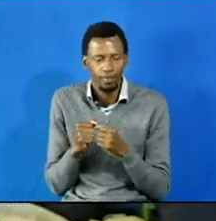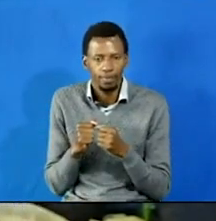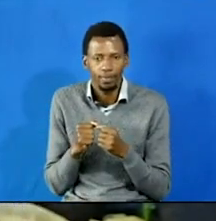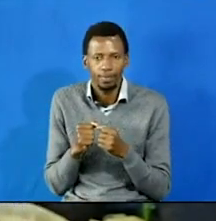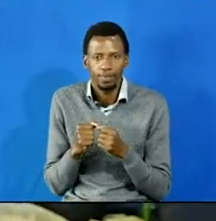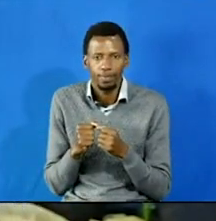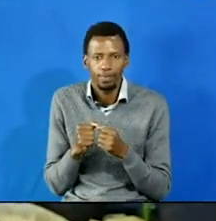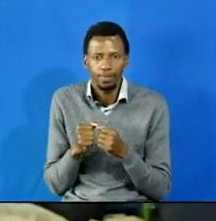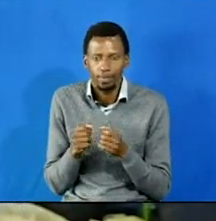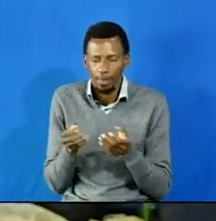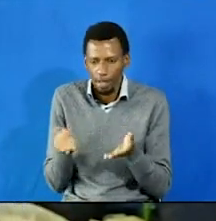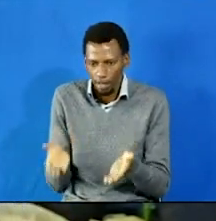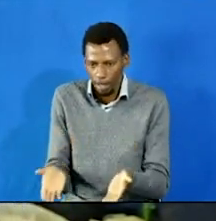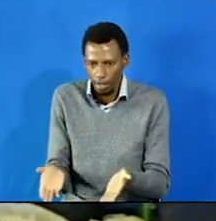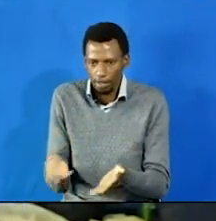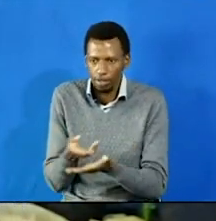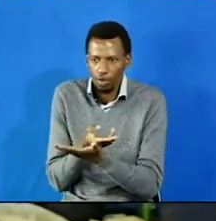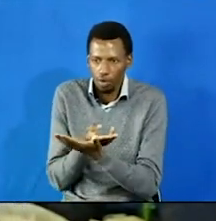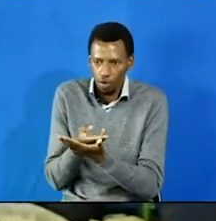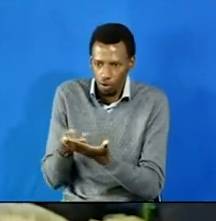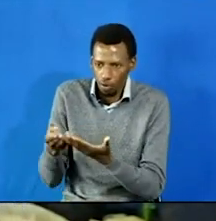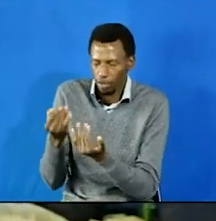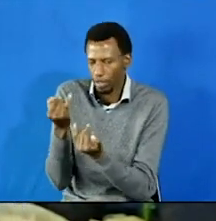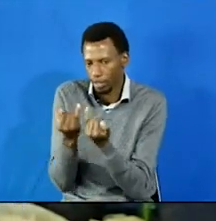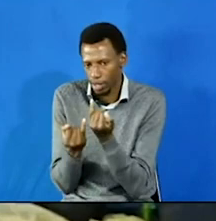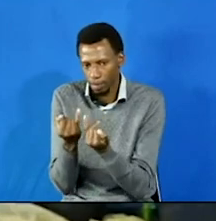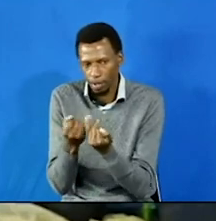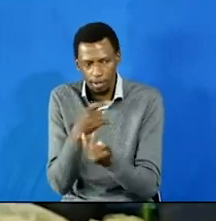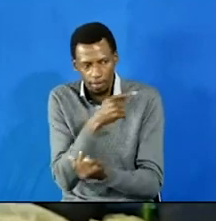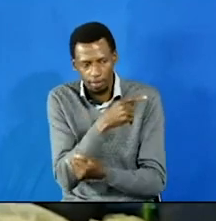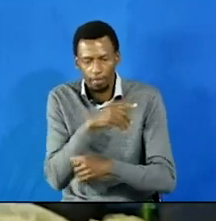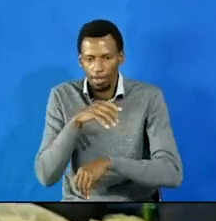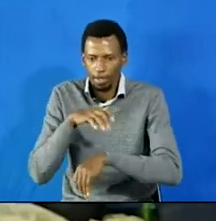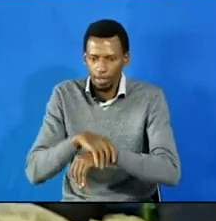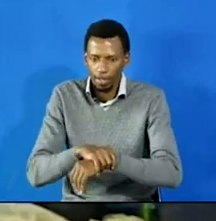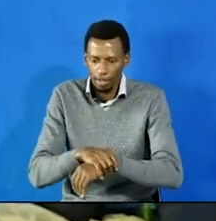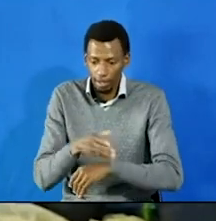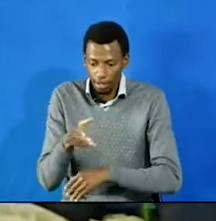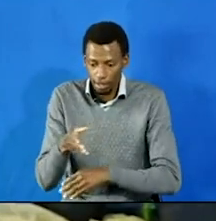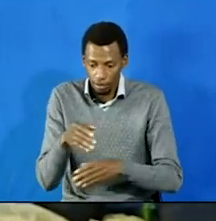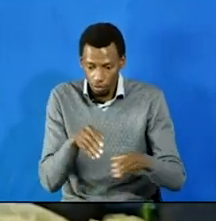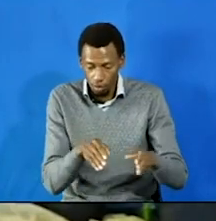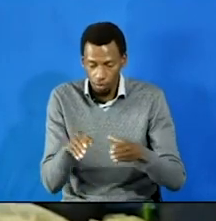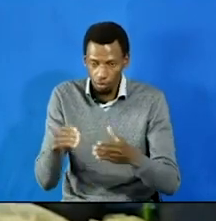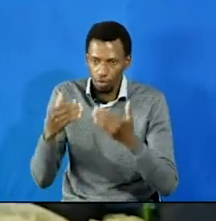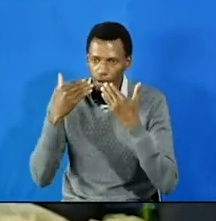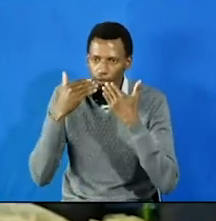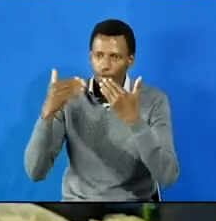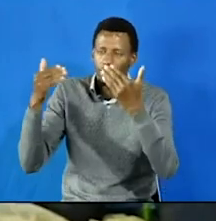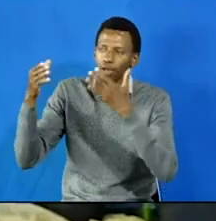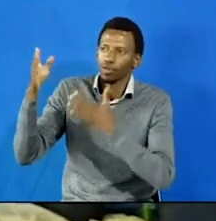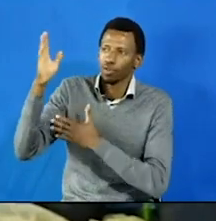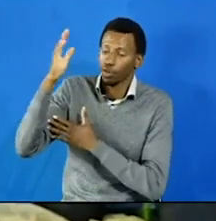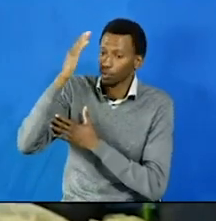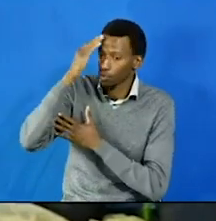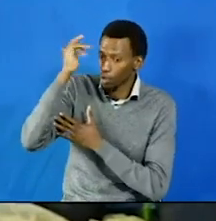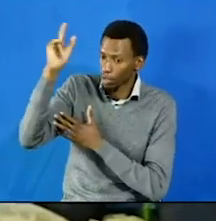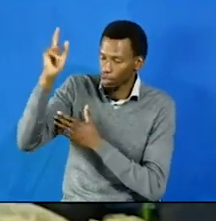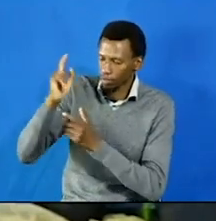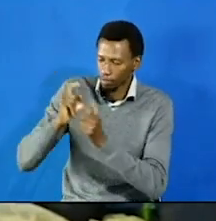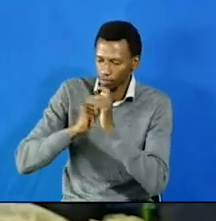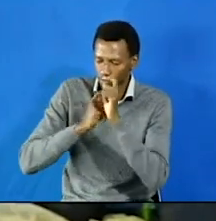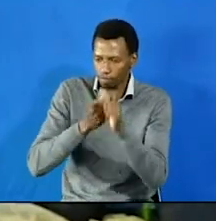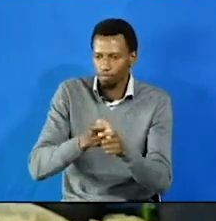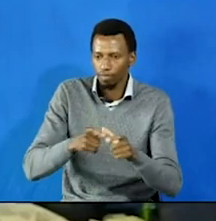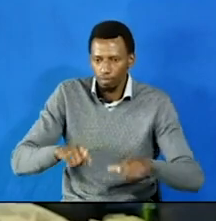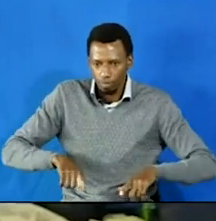this Holy Sabbath. I take this opportunity to thank God for the gift of life,